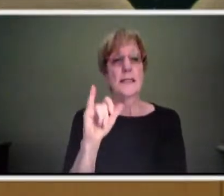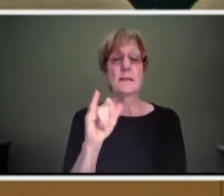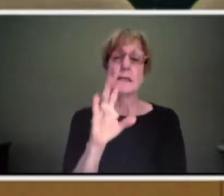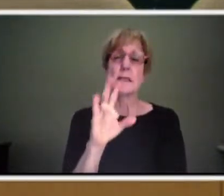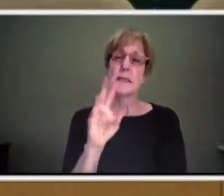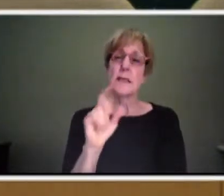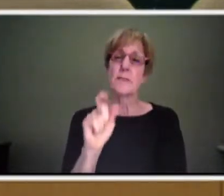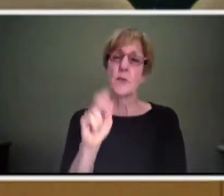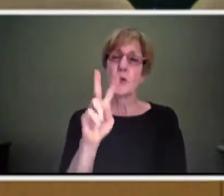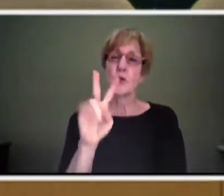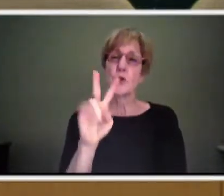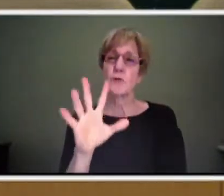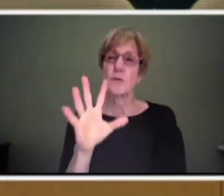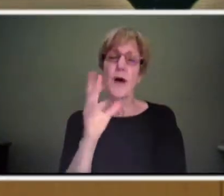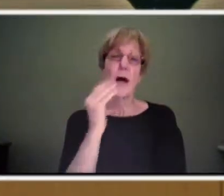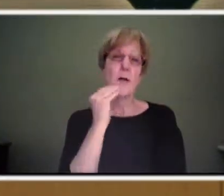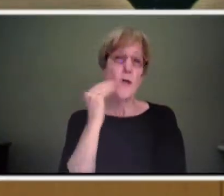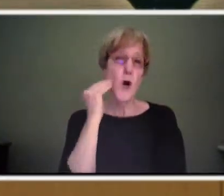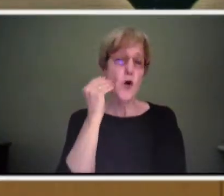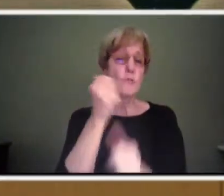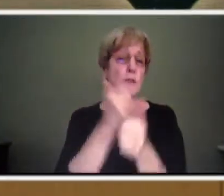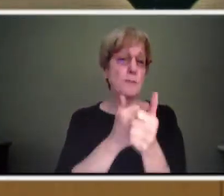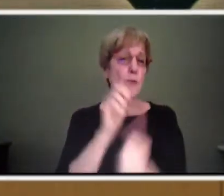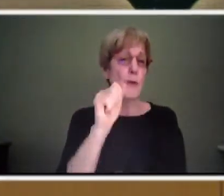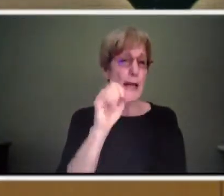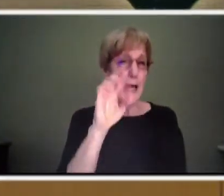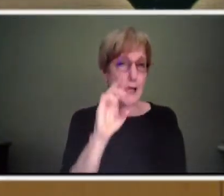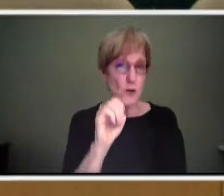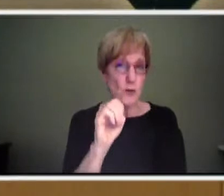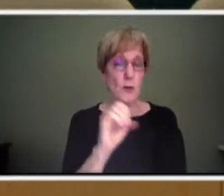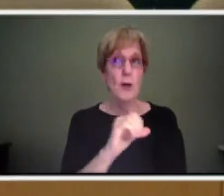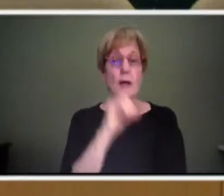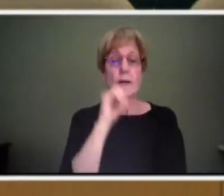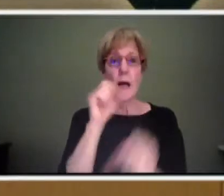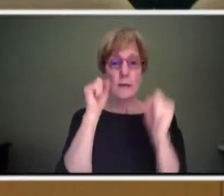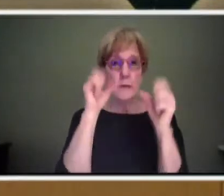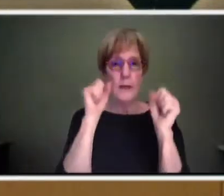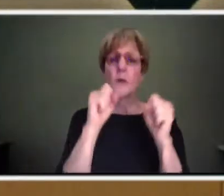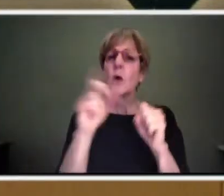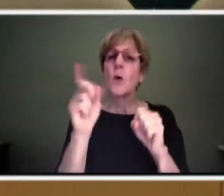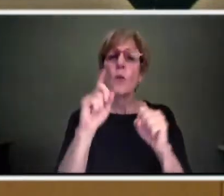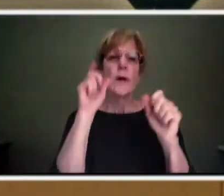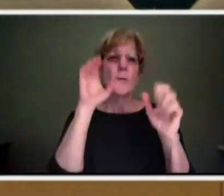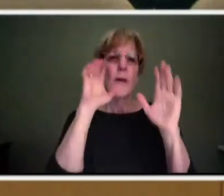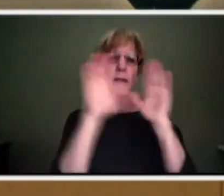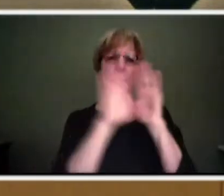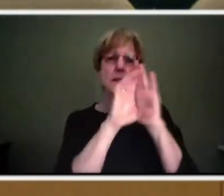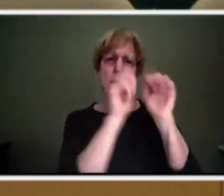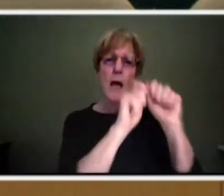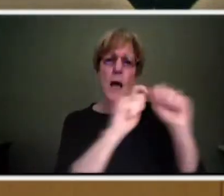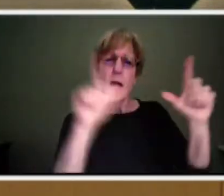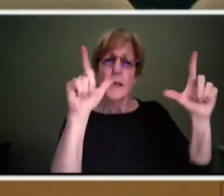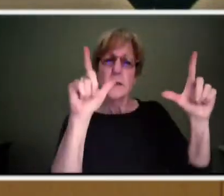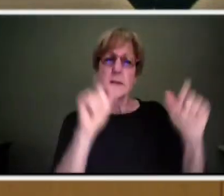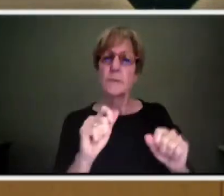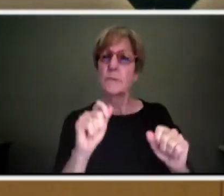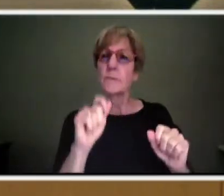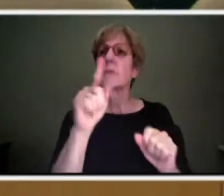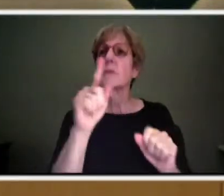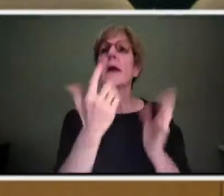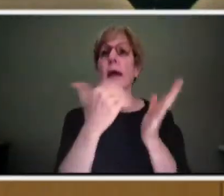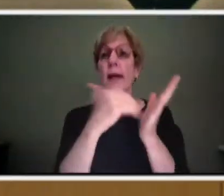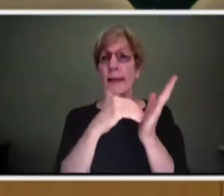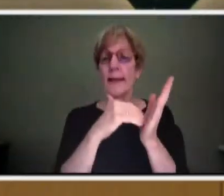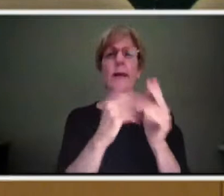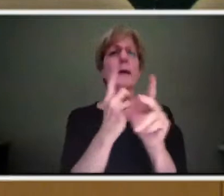7.25 dwelling units per acre. This is not an eye-popping number. If I could have my slides, and I'll even show. Again, infrastructure in